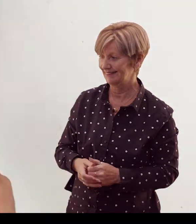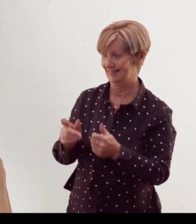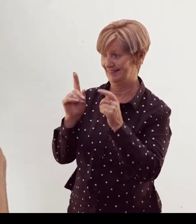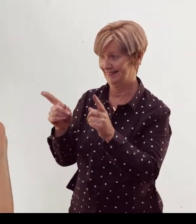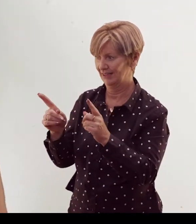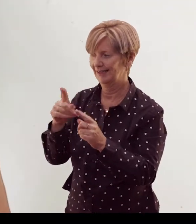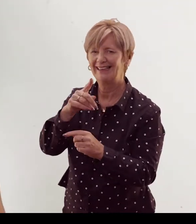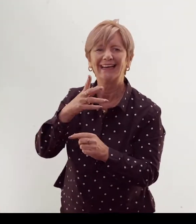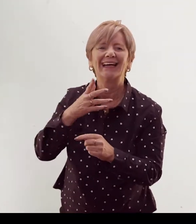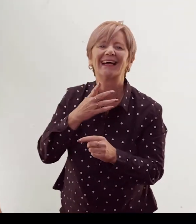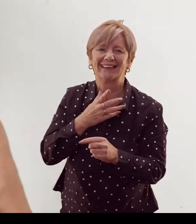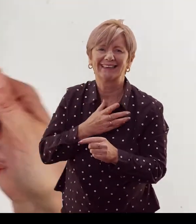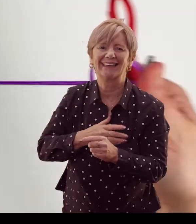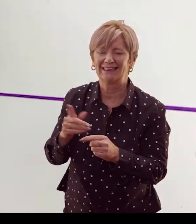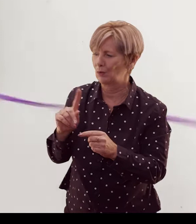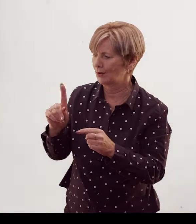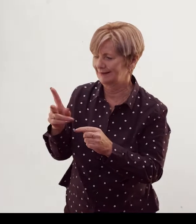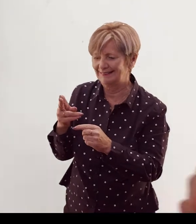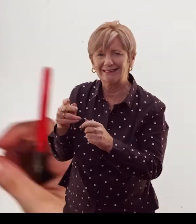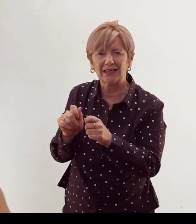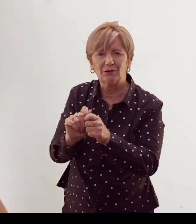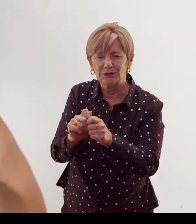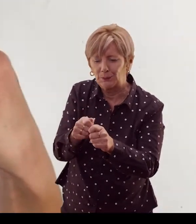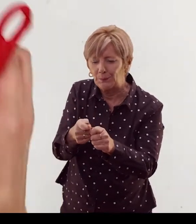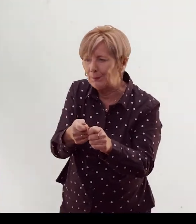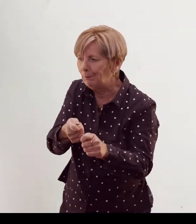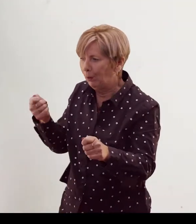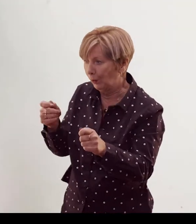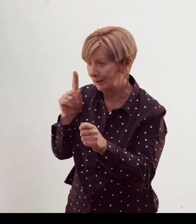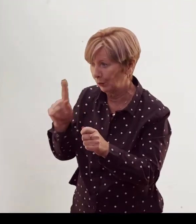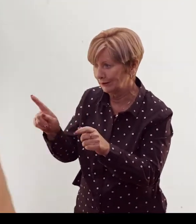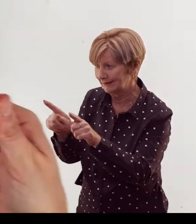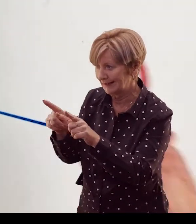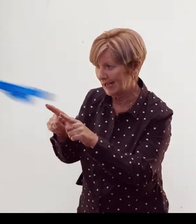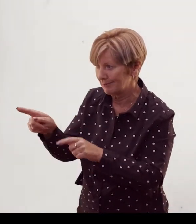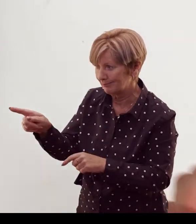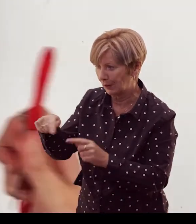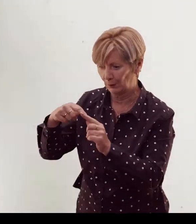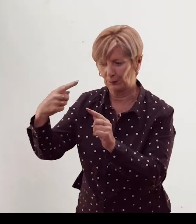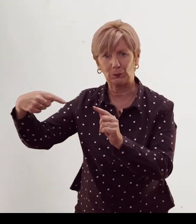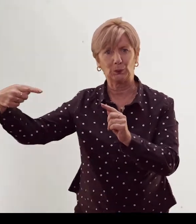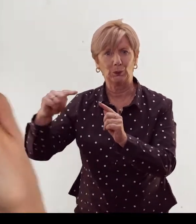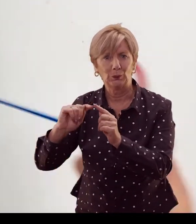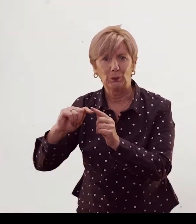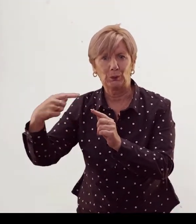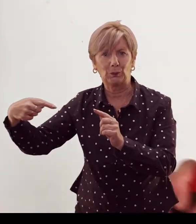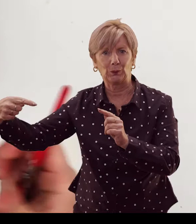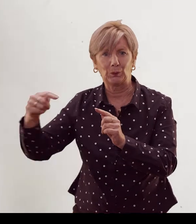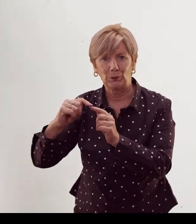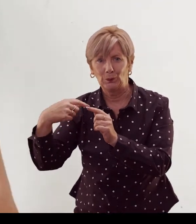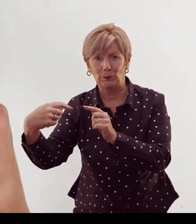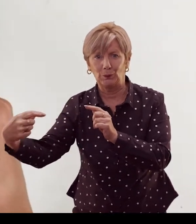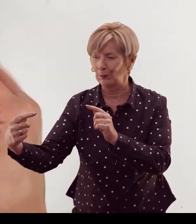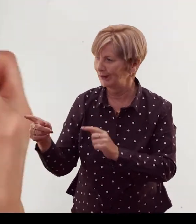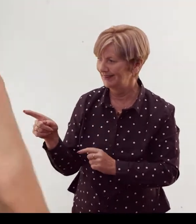For this bit you'll need an adult. Take your scissors and pull the ribbon sharply using the blade of your scissors to add